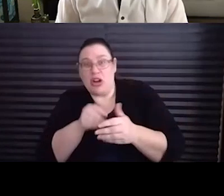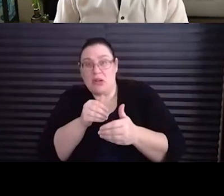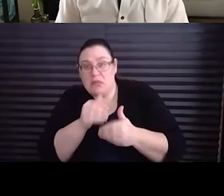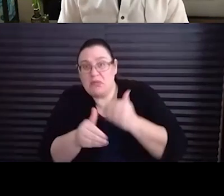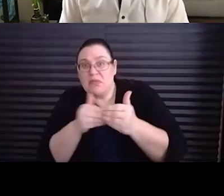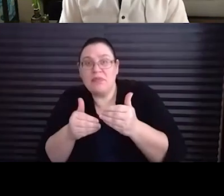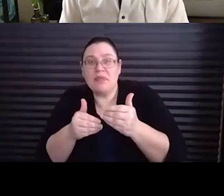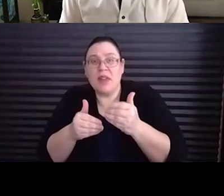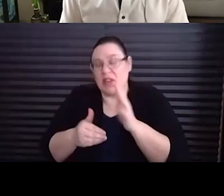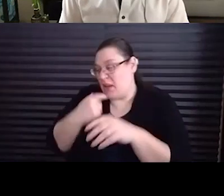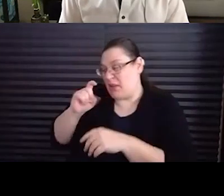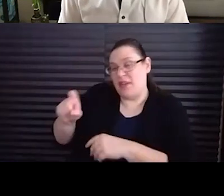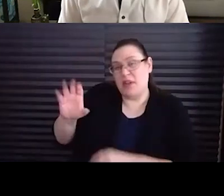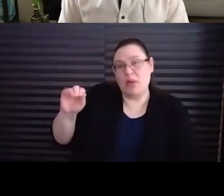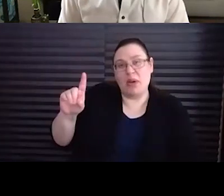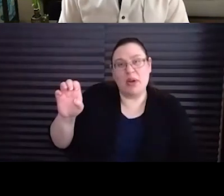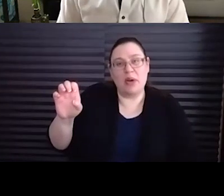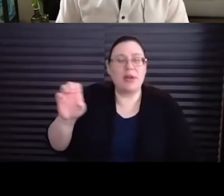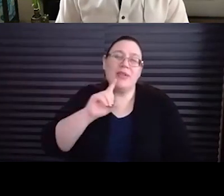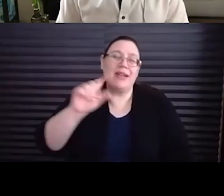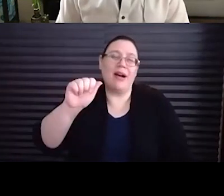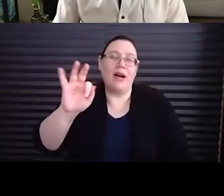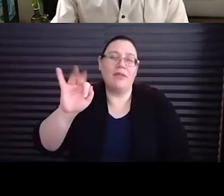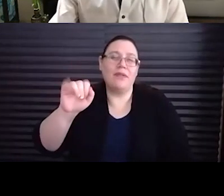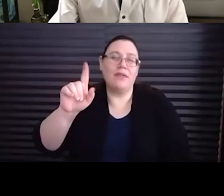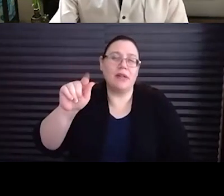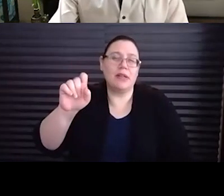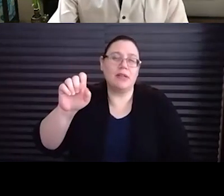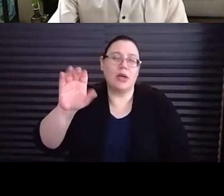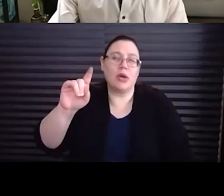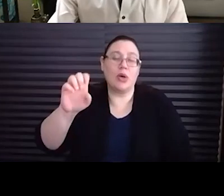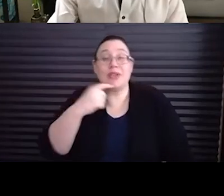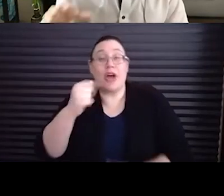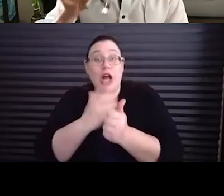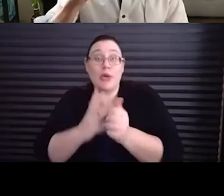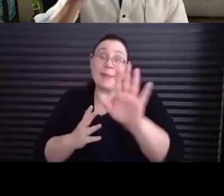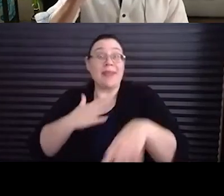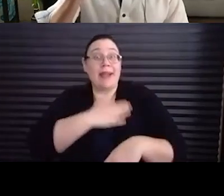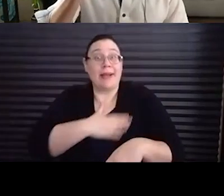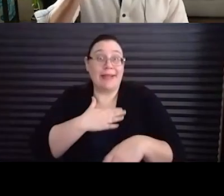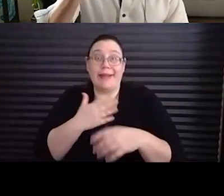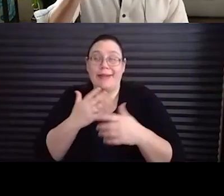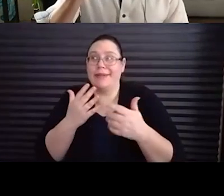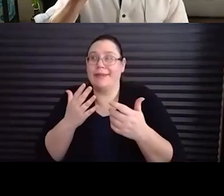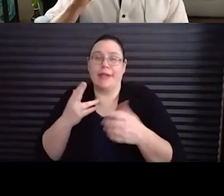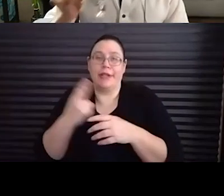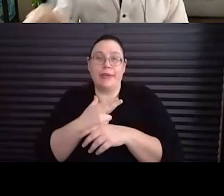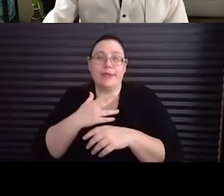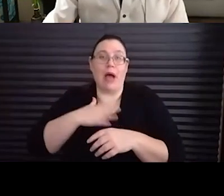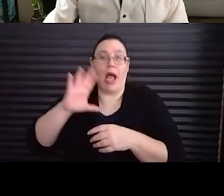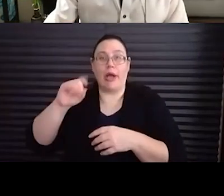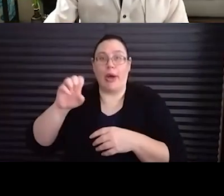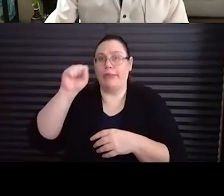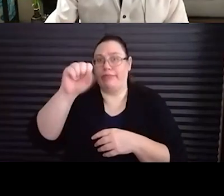a specific code, and it's really like an affiliate code, where you're telling your followers, please, you know, use my code when you're purchasing